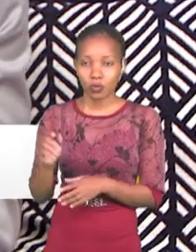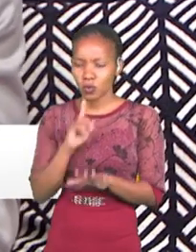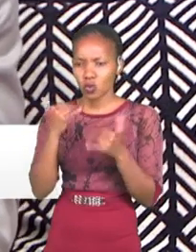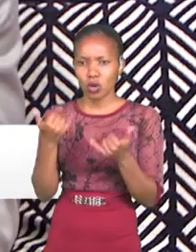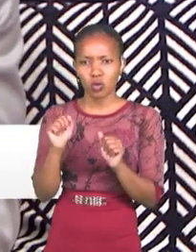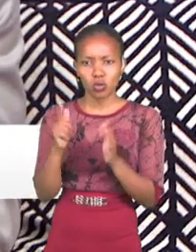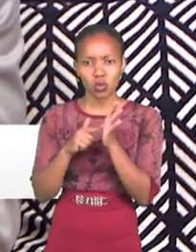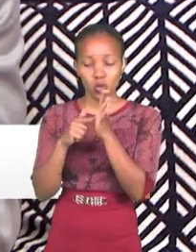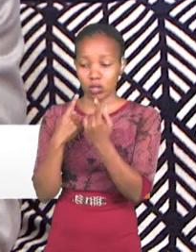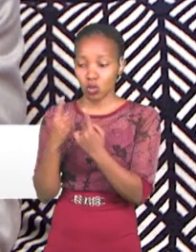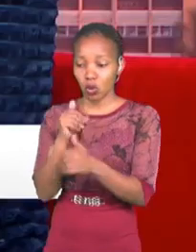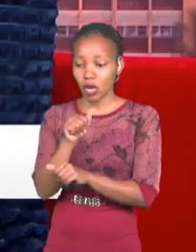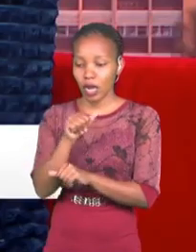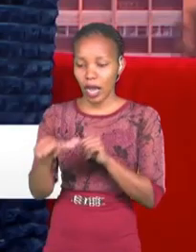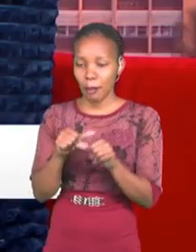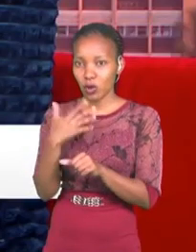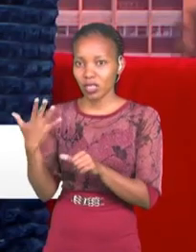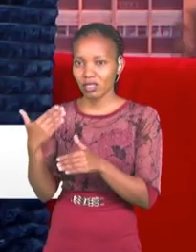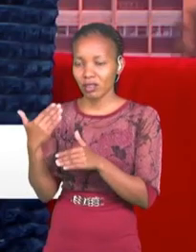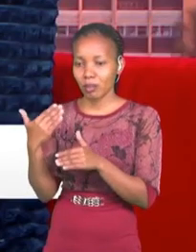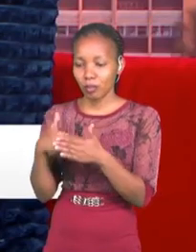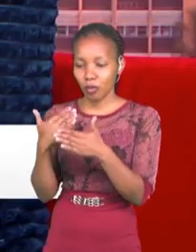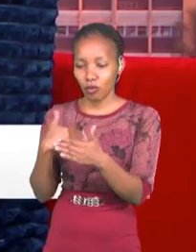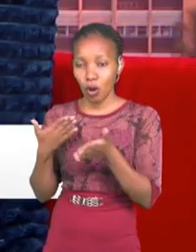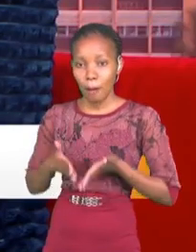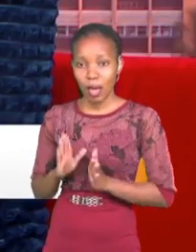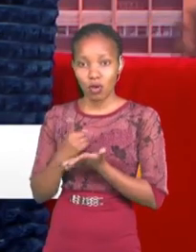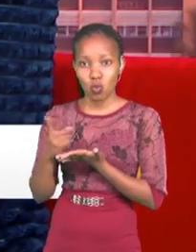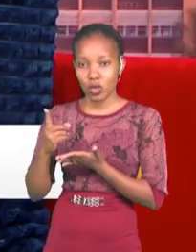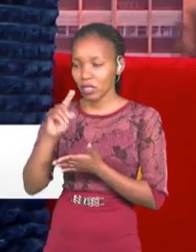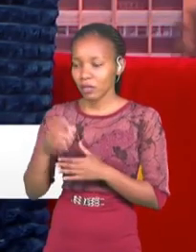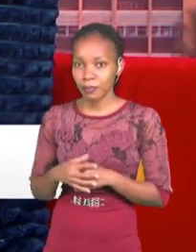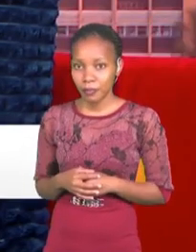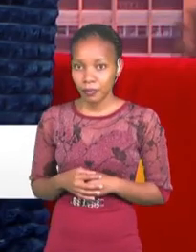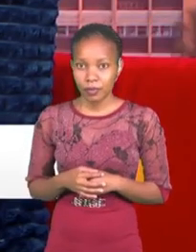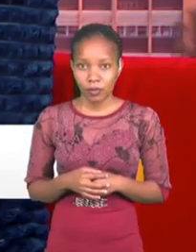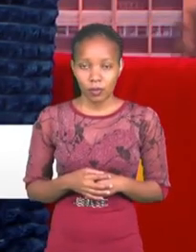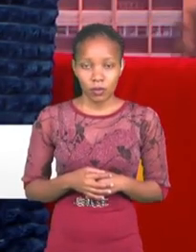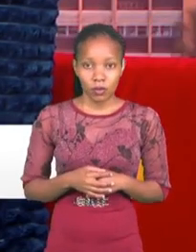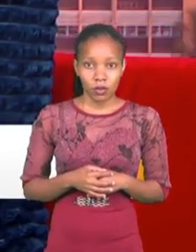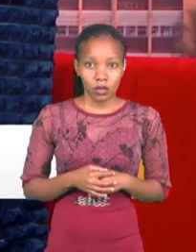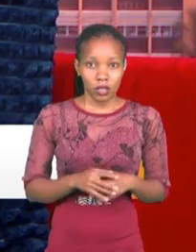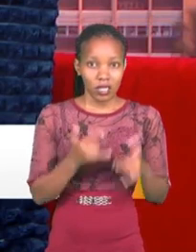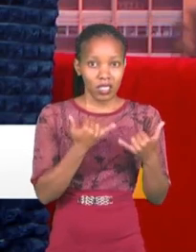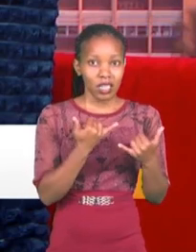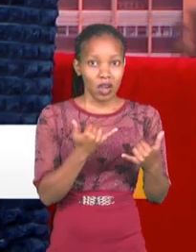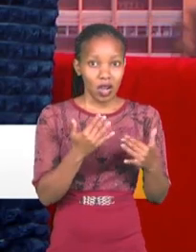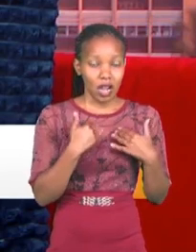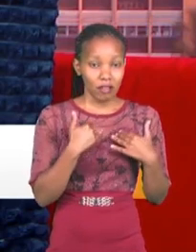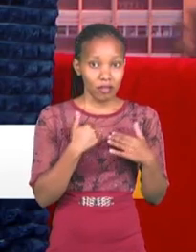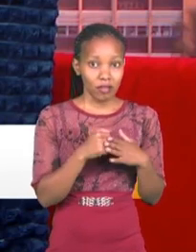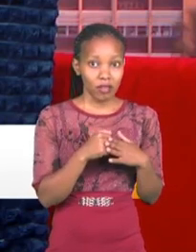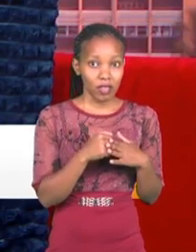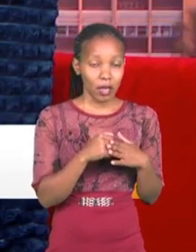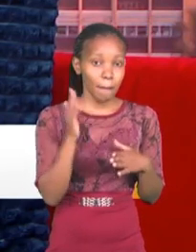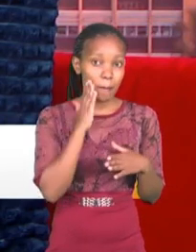birth. Signs of premature birth in terms of sometimes there is leaking in the mother,